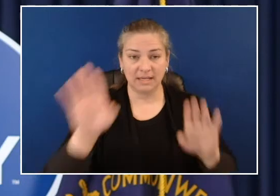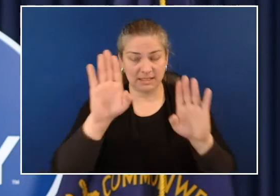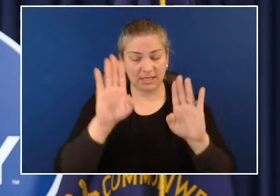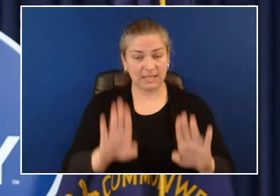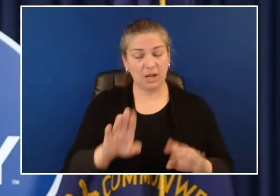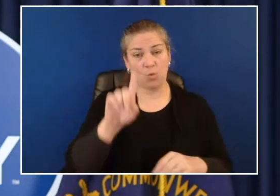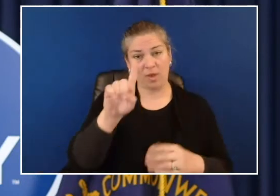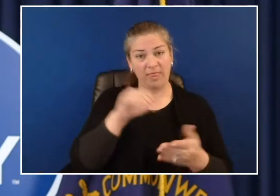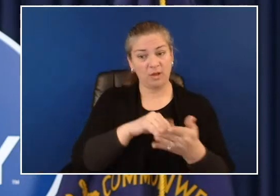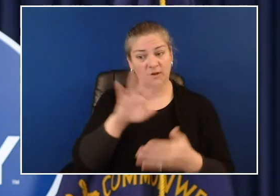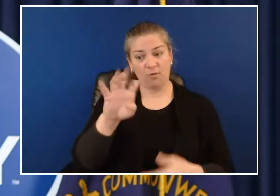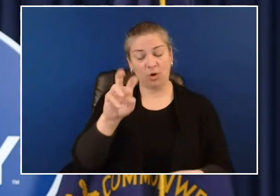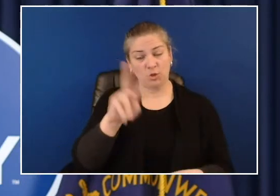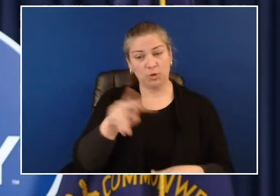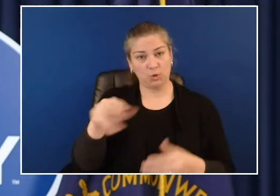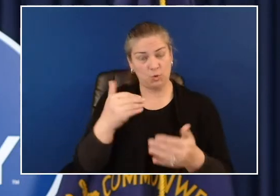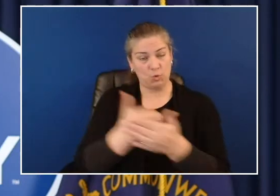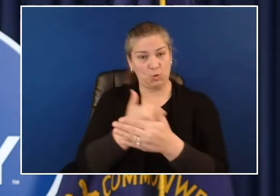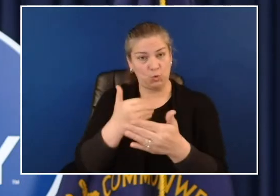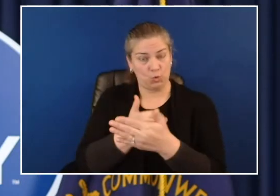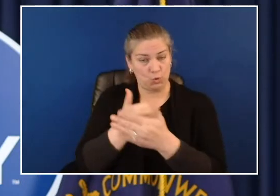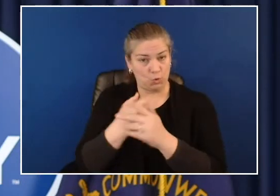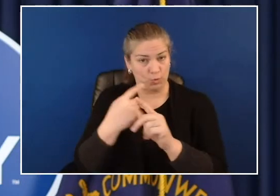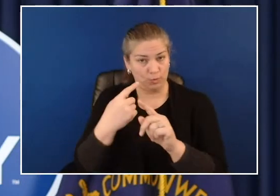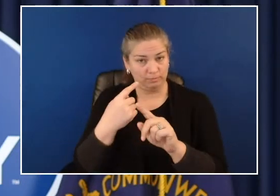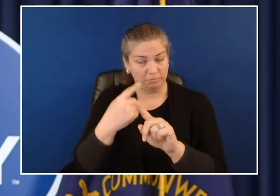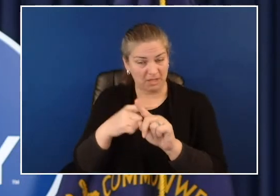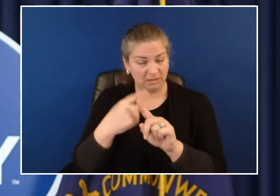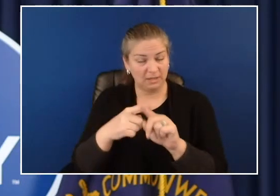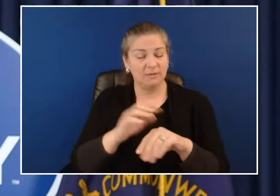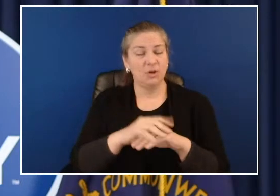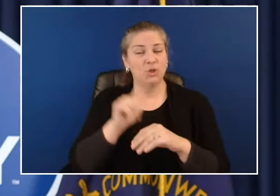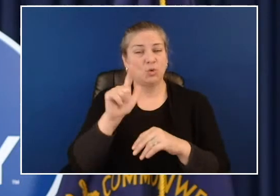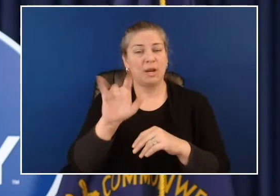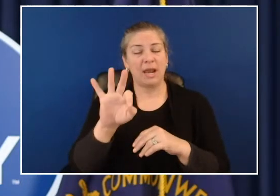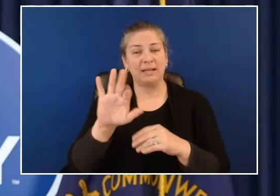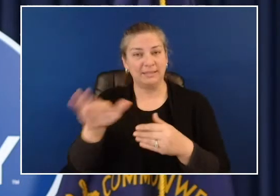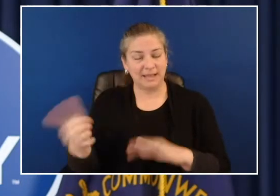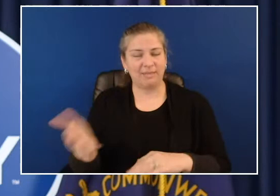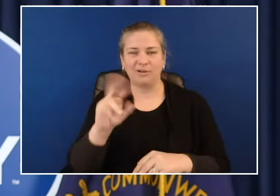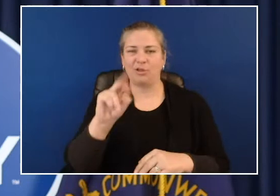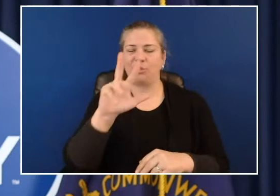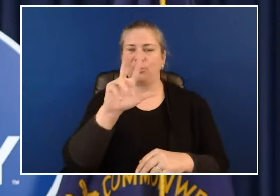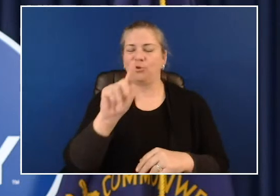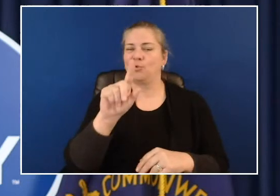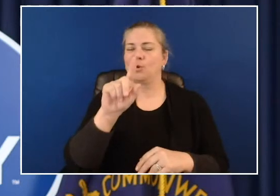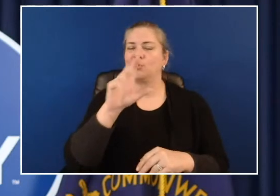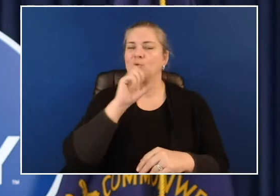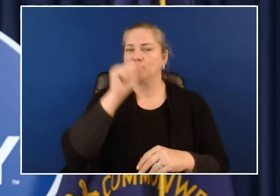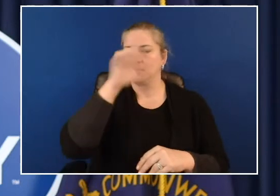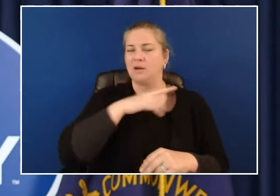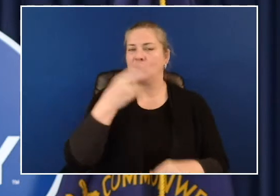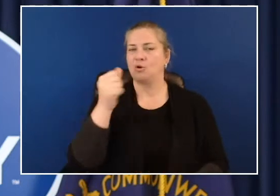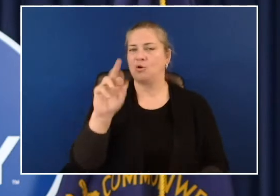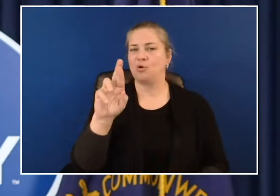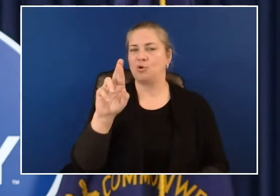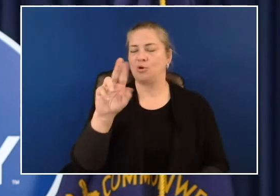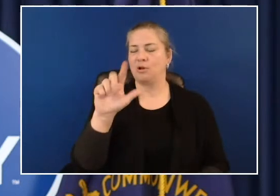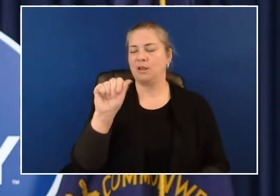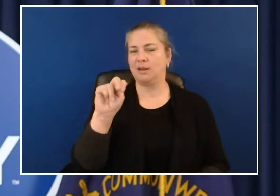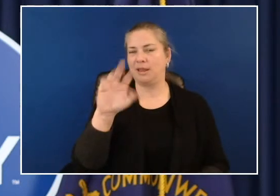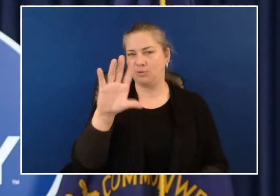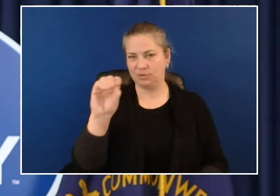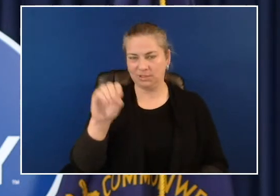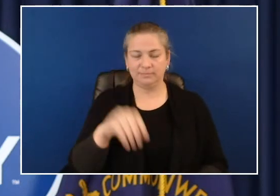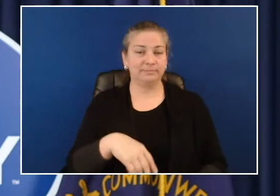1,422 new cases, 29 new deaths, including a 31-year-old man in Harlan County. And today, we